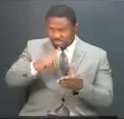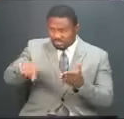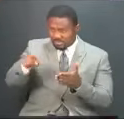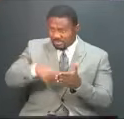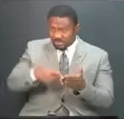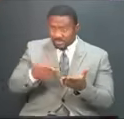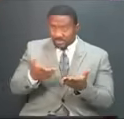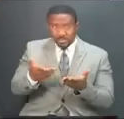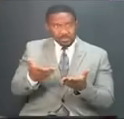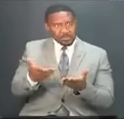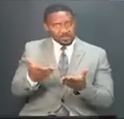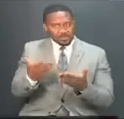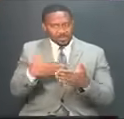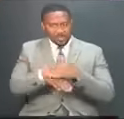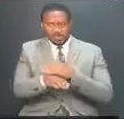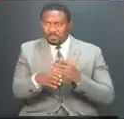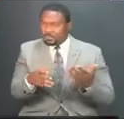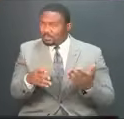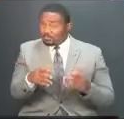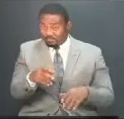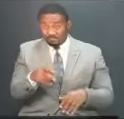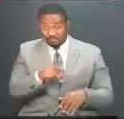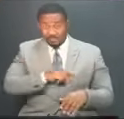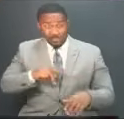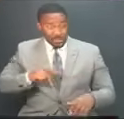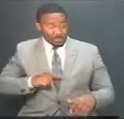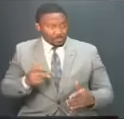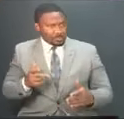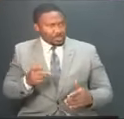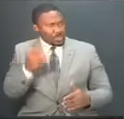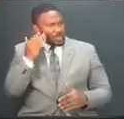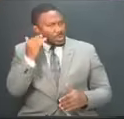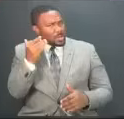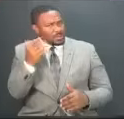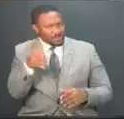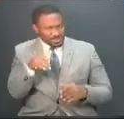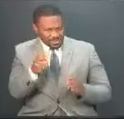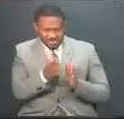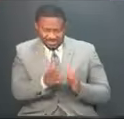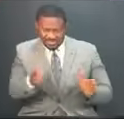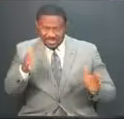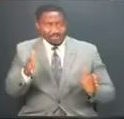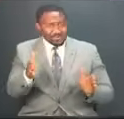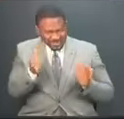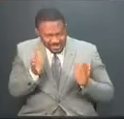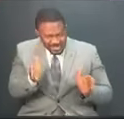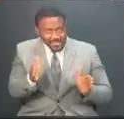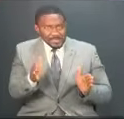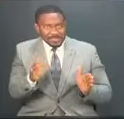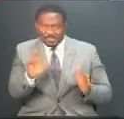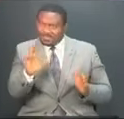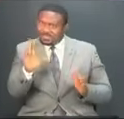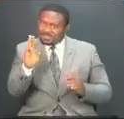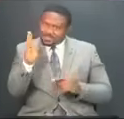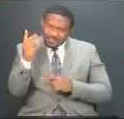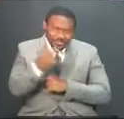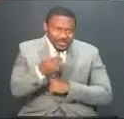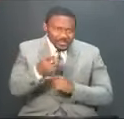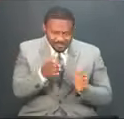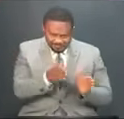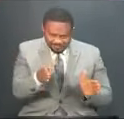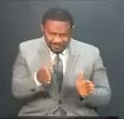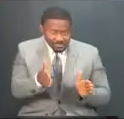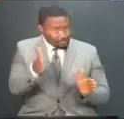of the House, because this period still falls within the 7-day mandatory stay of execution of the